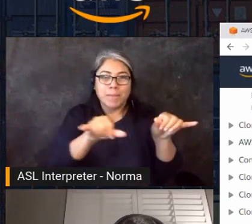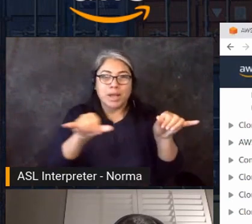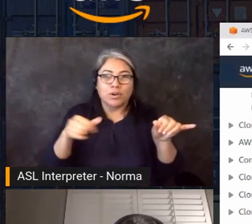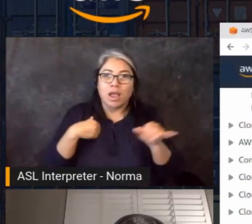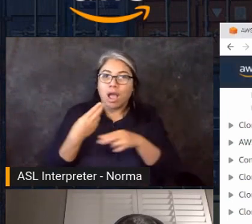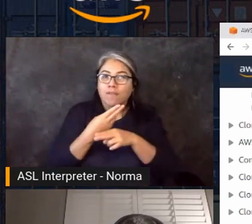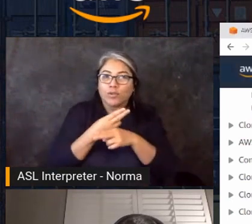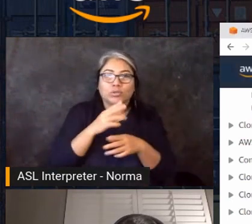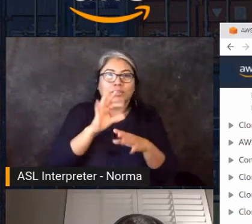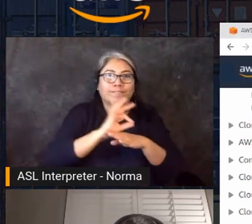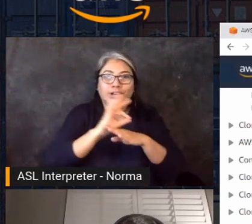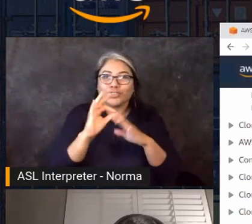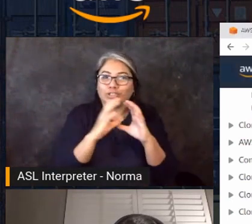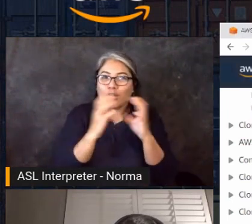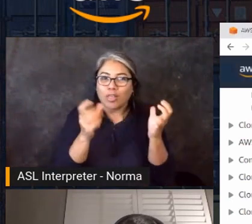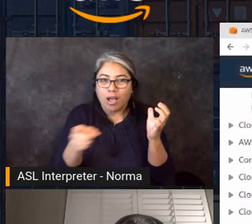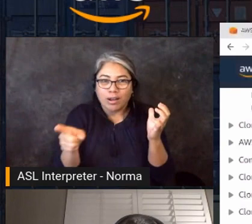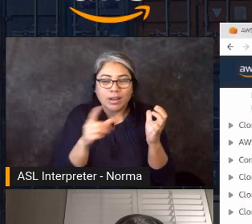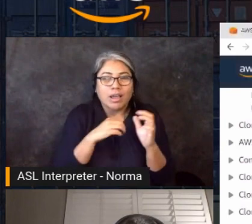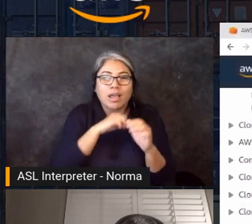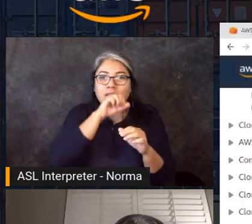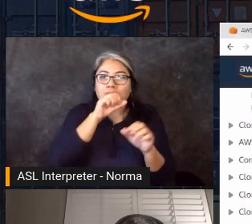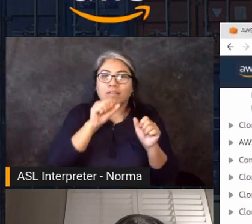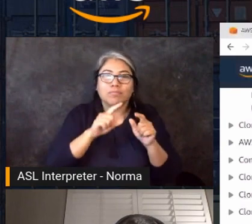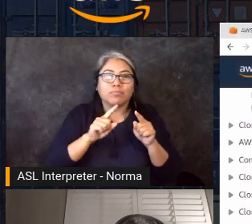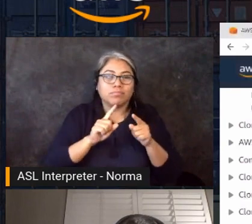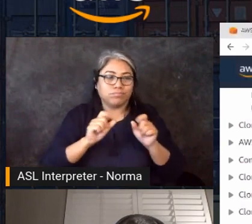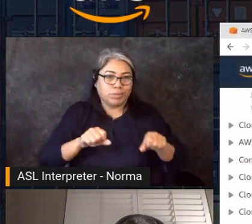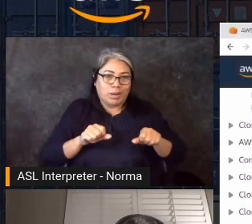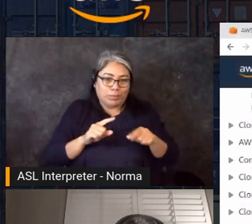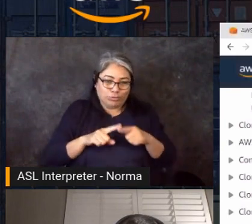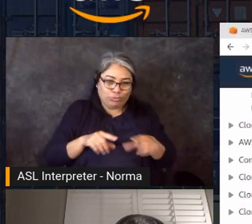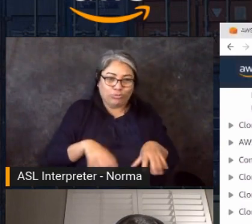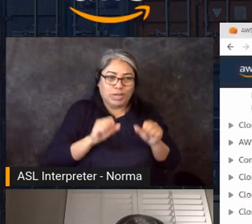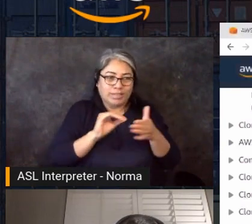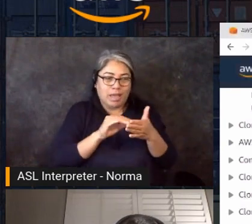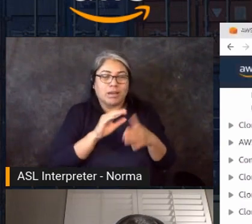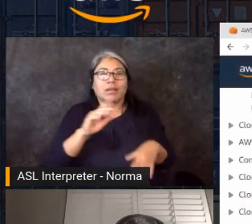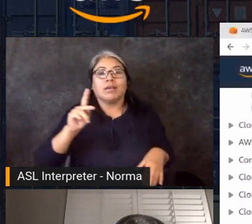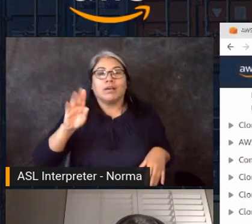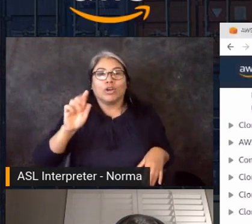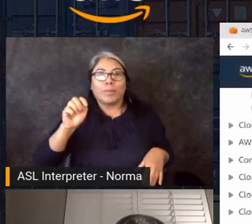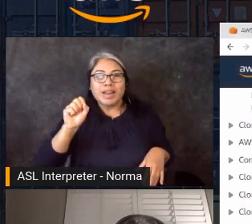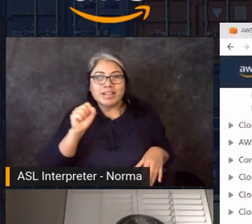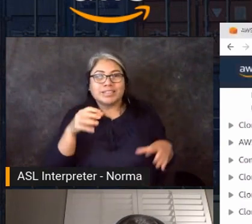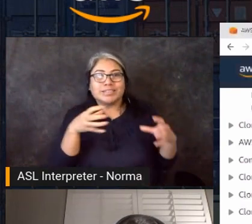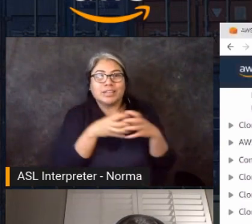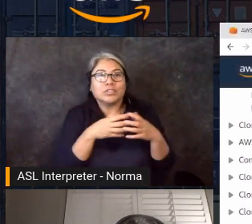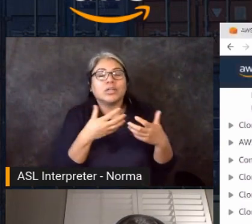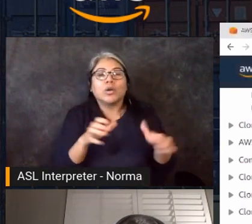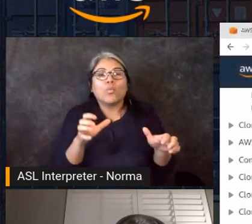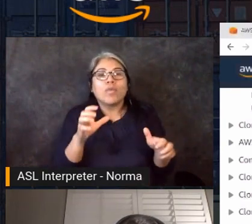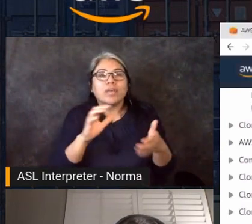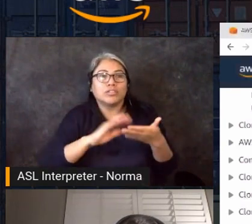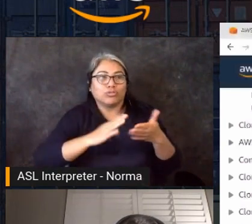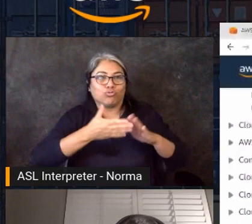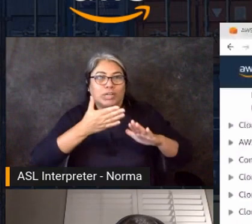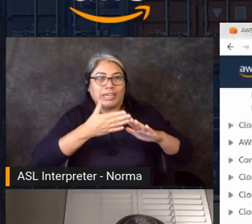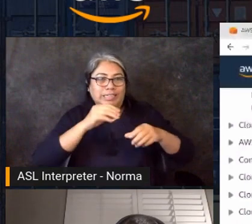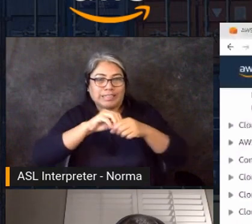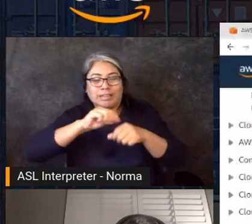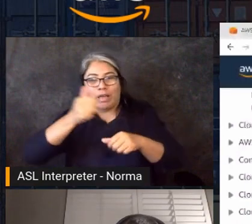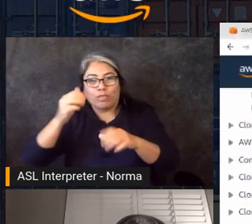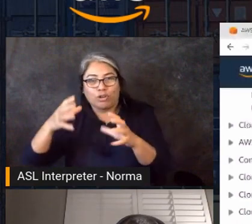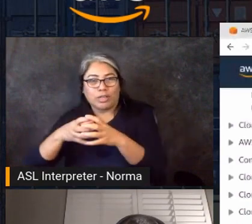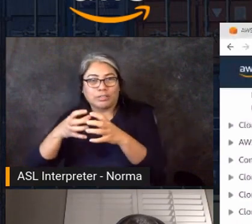able to take a Kubernetes cluster and say like, hey, you know what? Like I don't want this to run inside the cluster because as the cluster changes, if things go down, or I